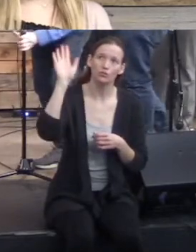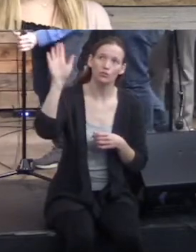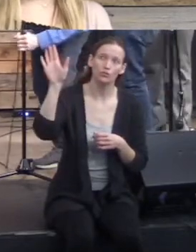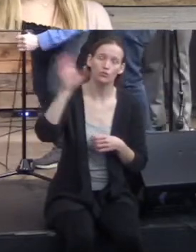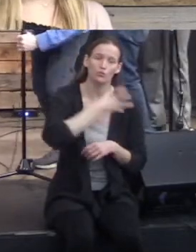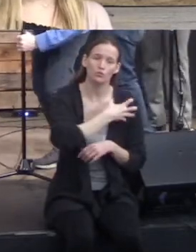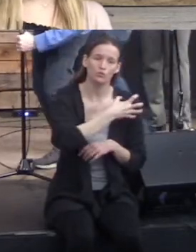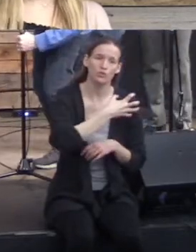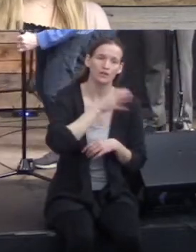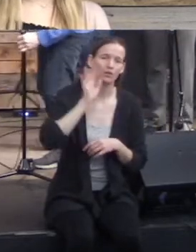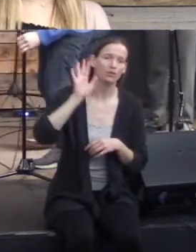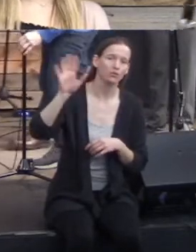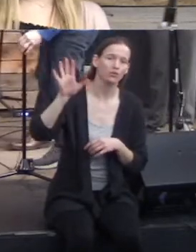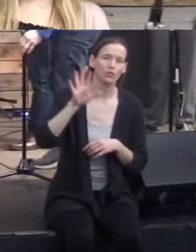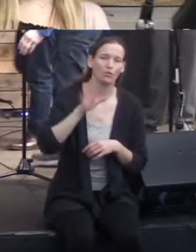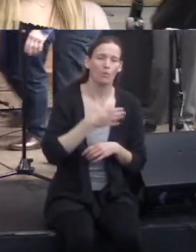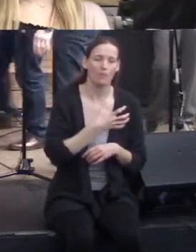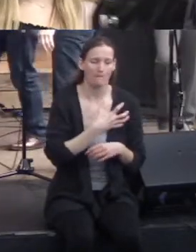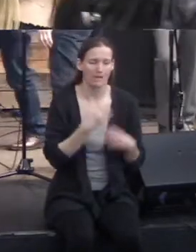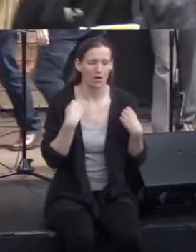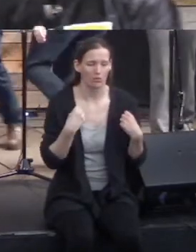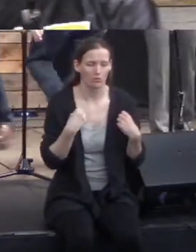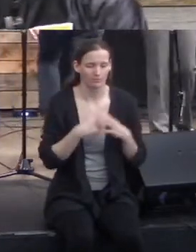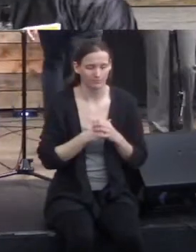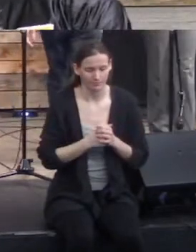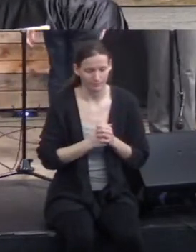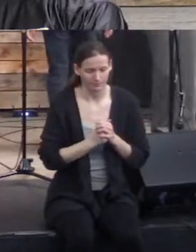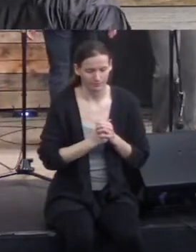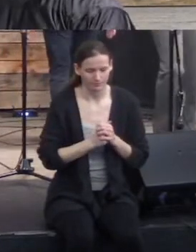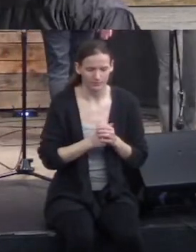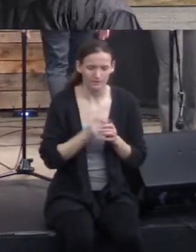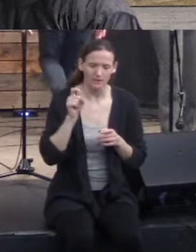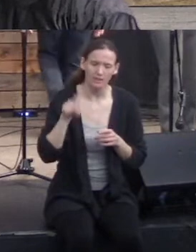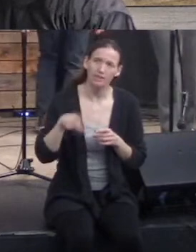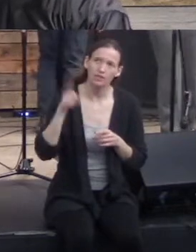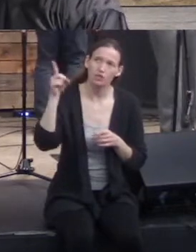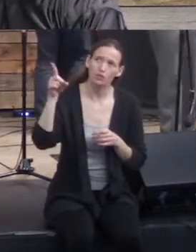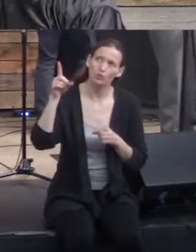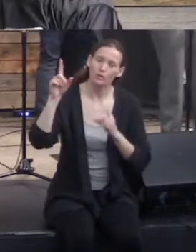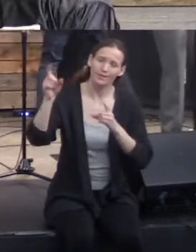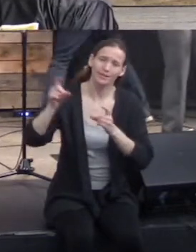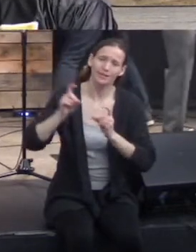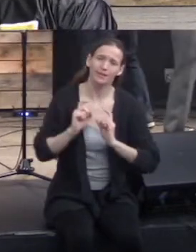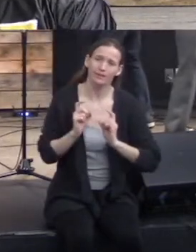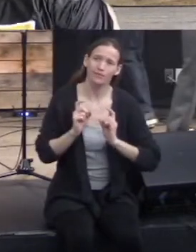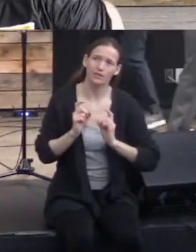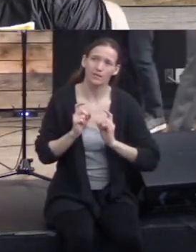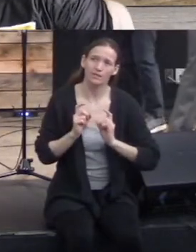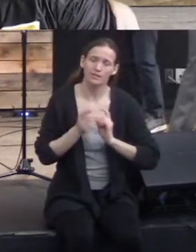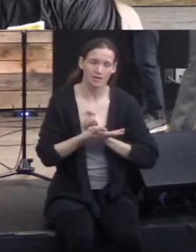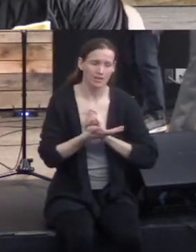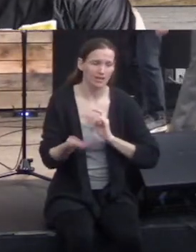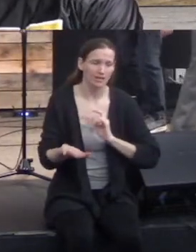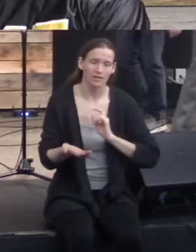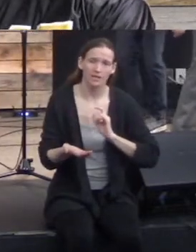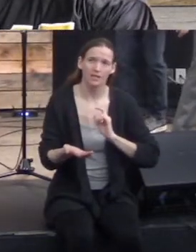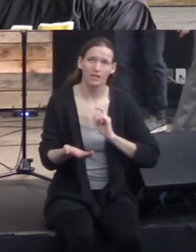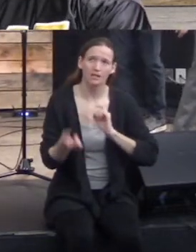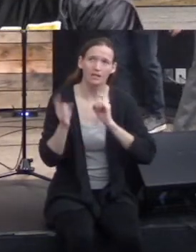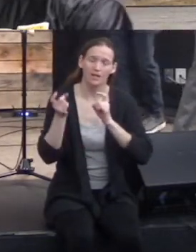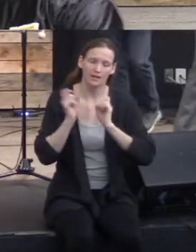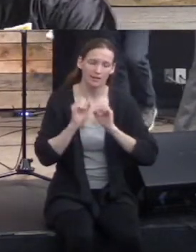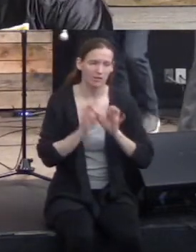strength and your power. And we need you to give us the thing that gives us